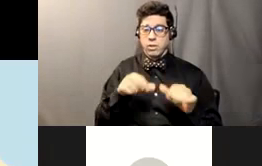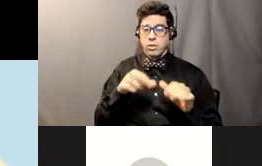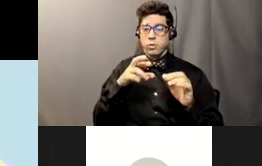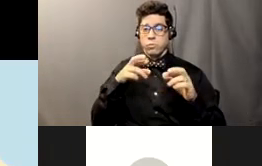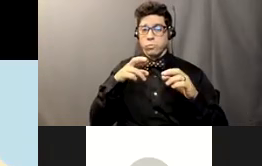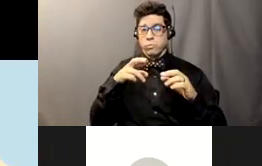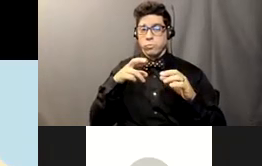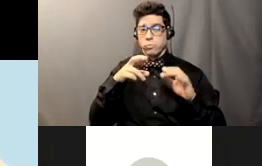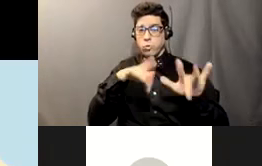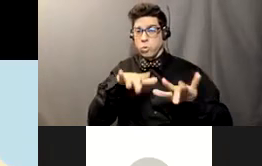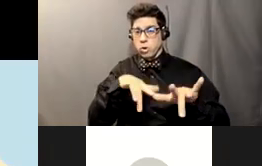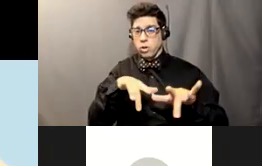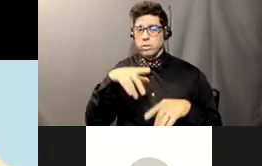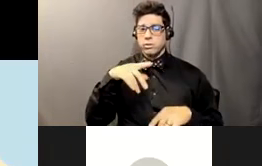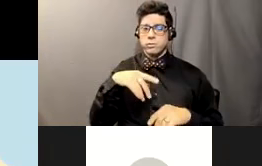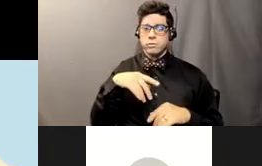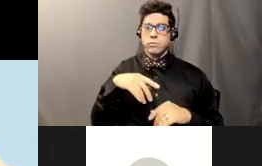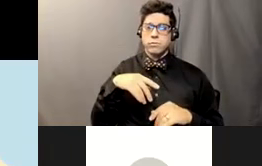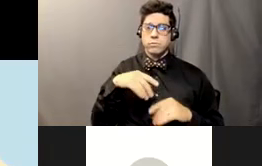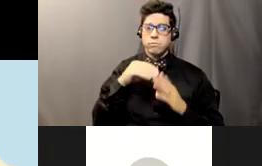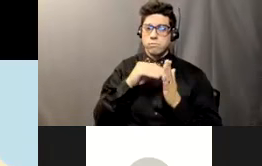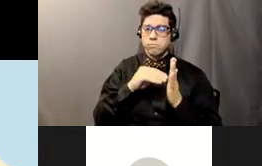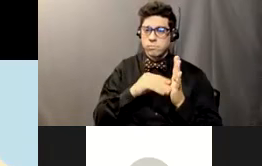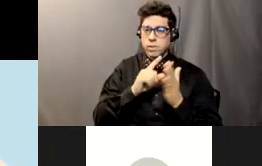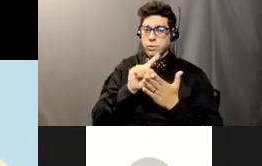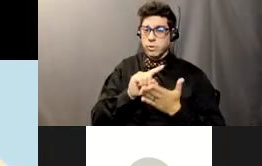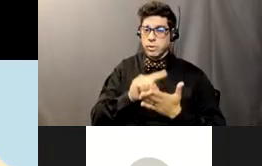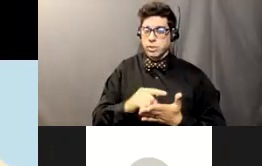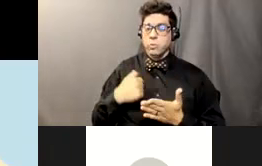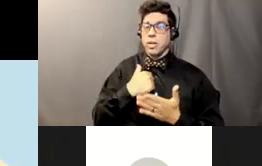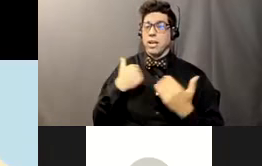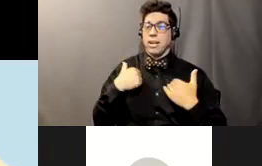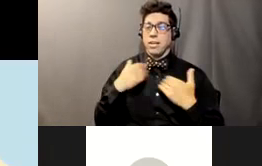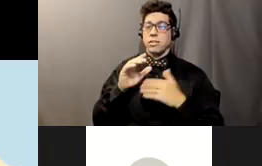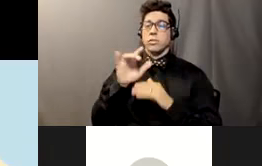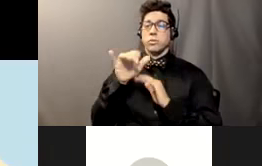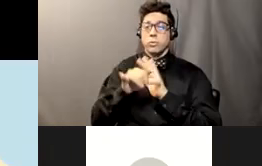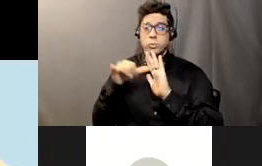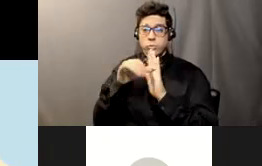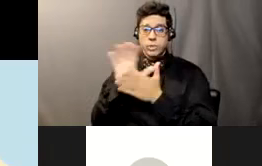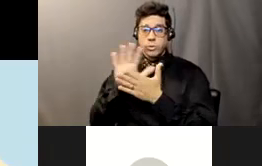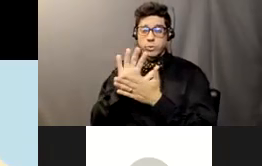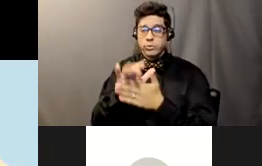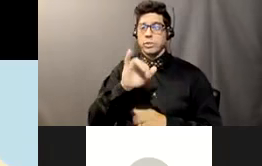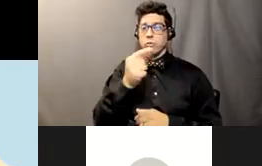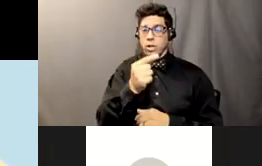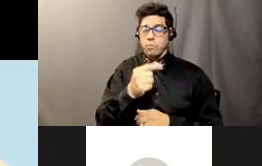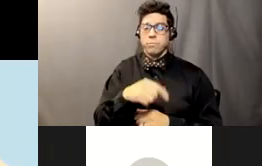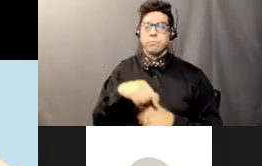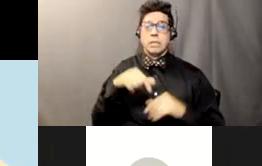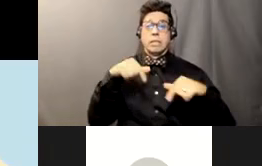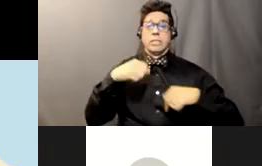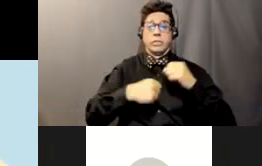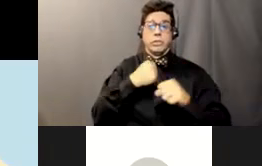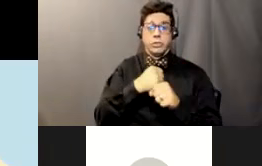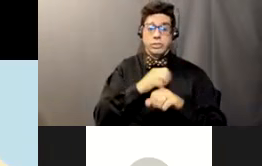every week. This was exciting. We had our weekly videos on YouTube, Facebook, and Instagram. And this year, not only we had